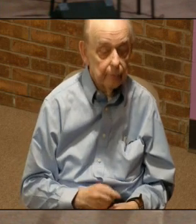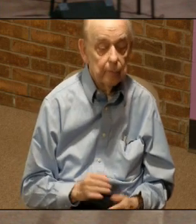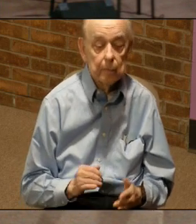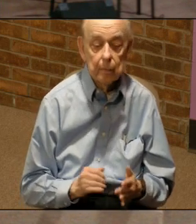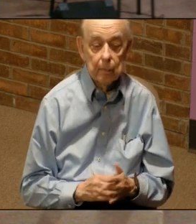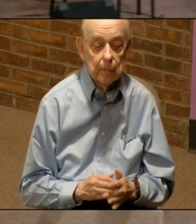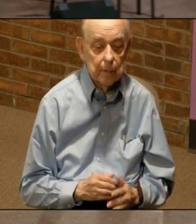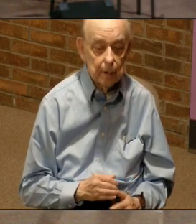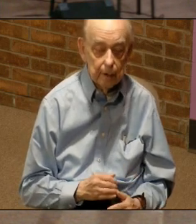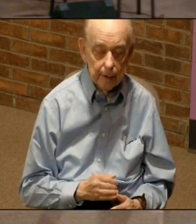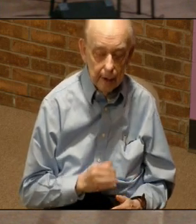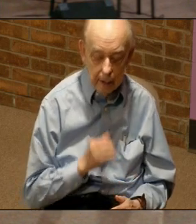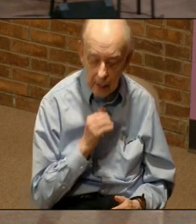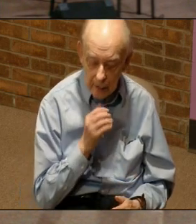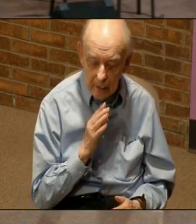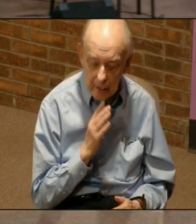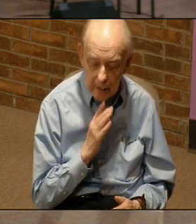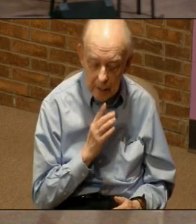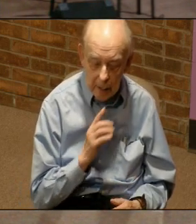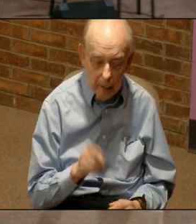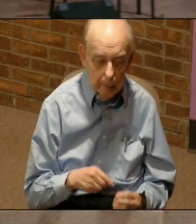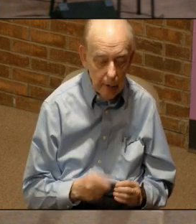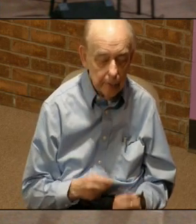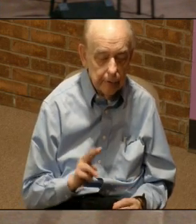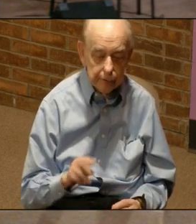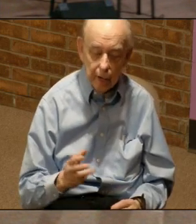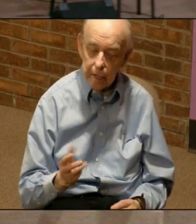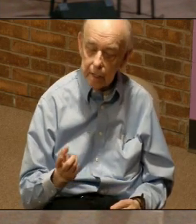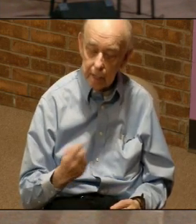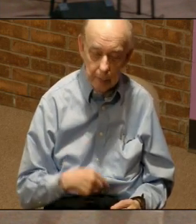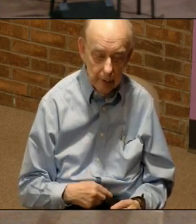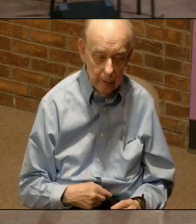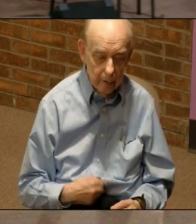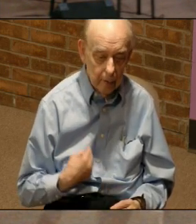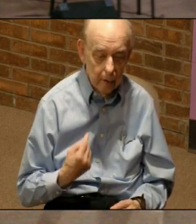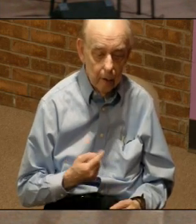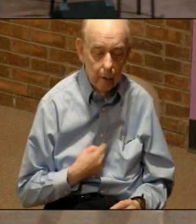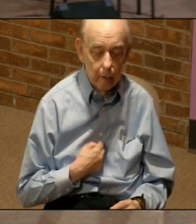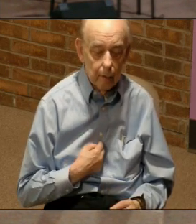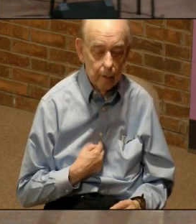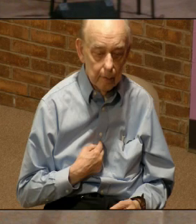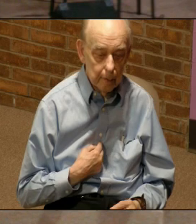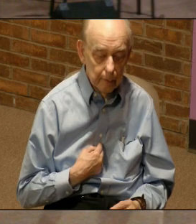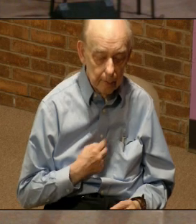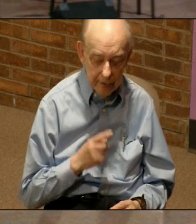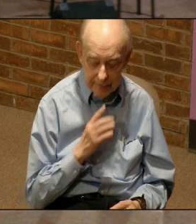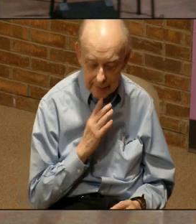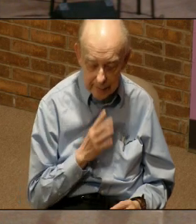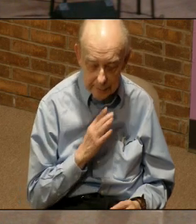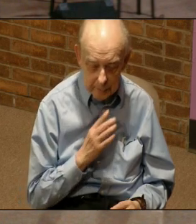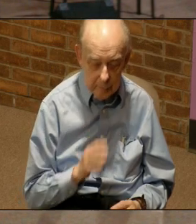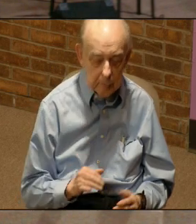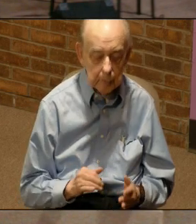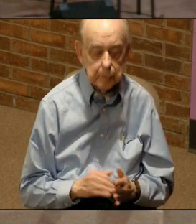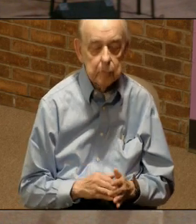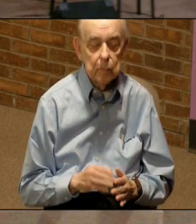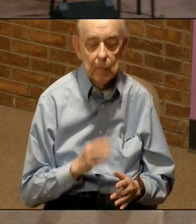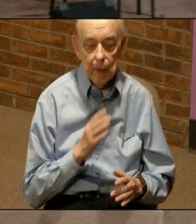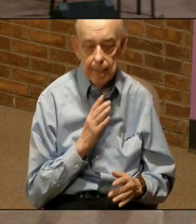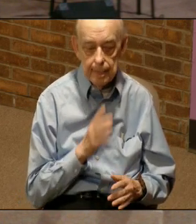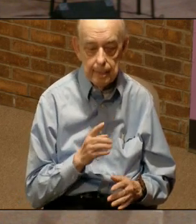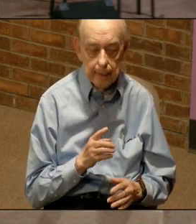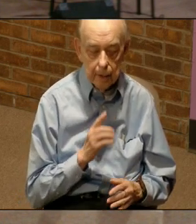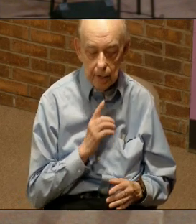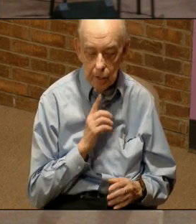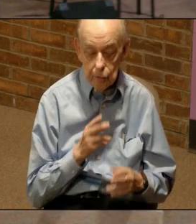This is not talking about his second coming that we reference. This is talking about